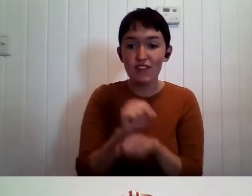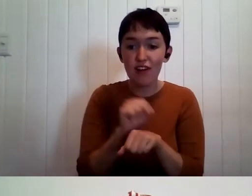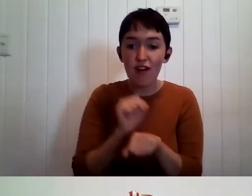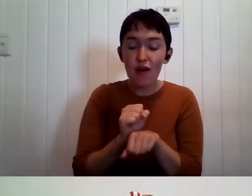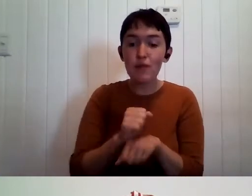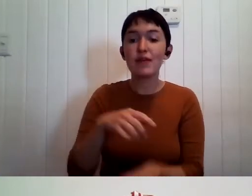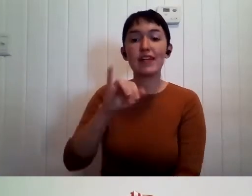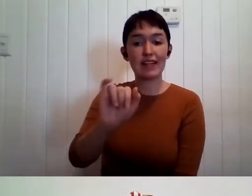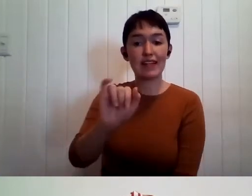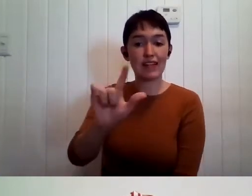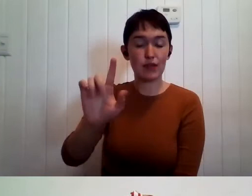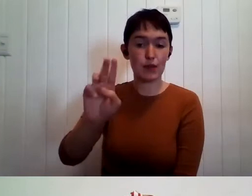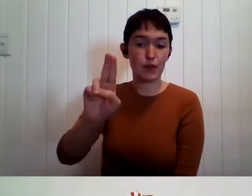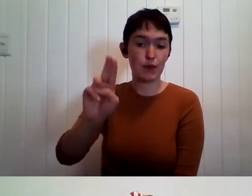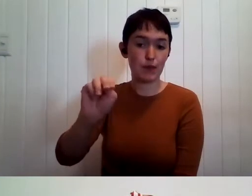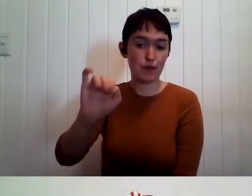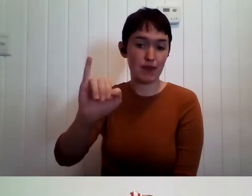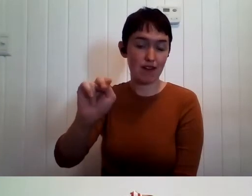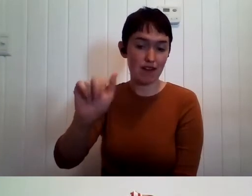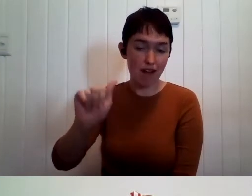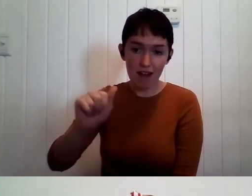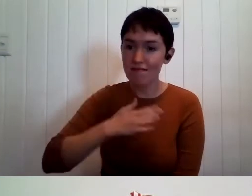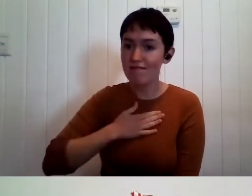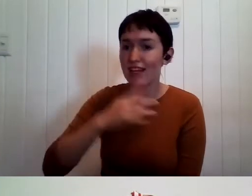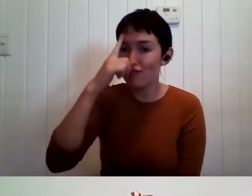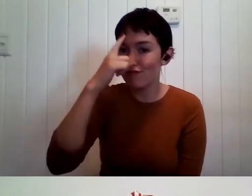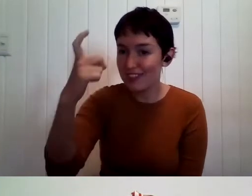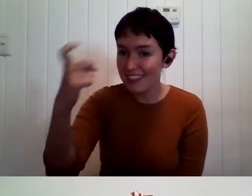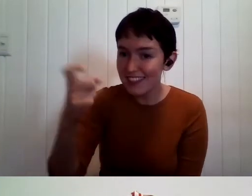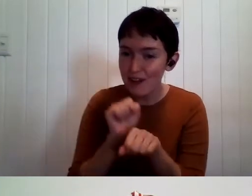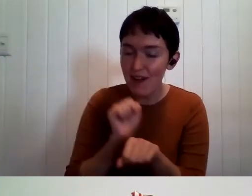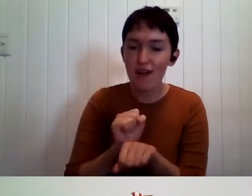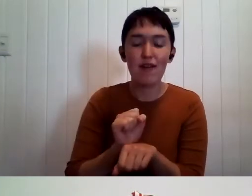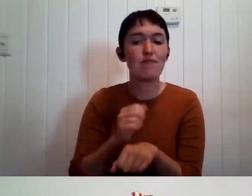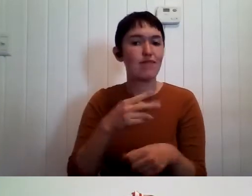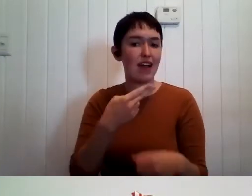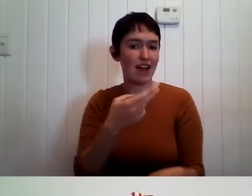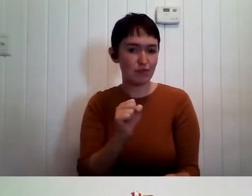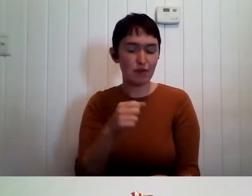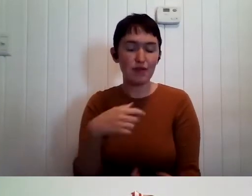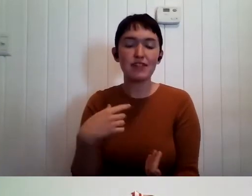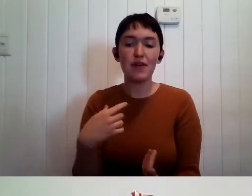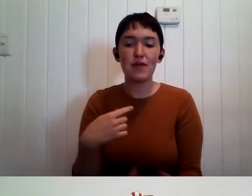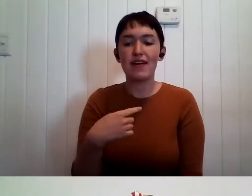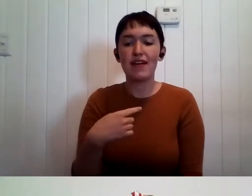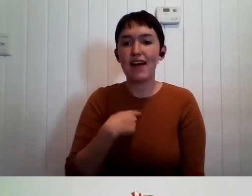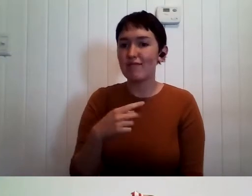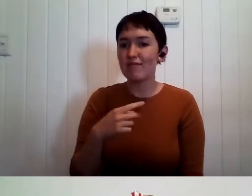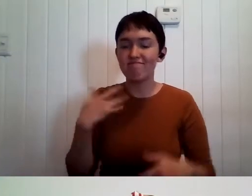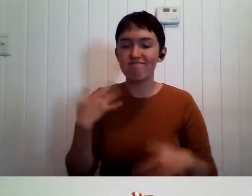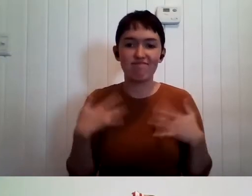high school and going through, and always being part of the gene project was a big thing for me. So finally making